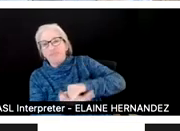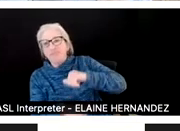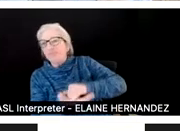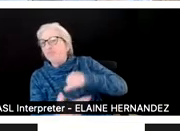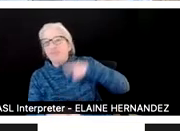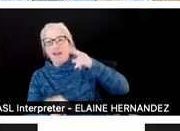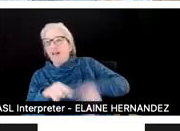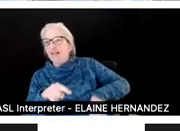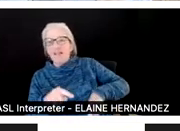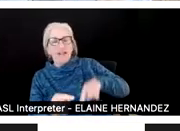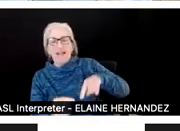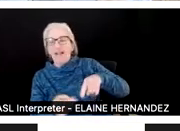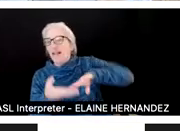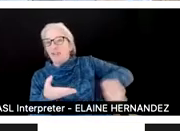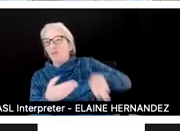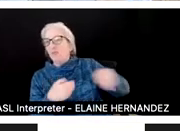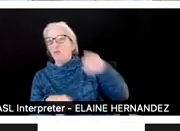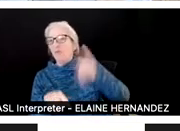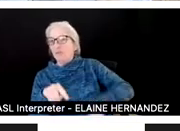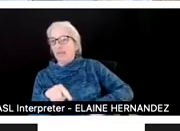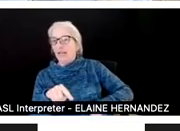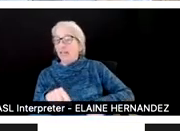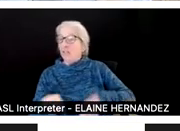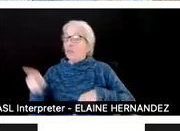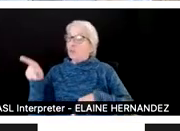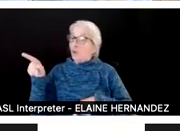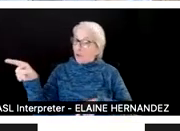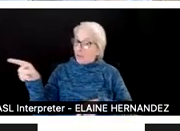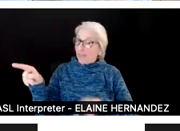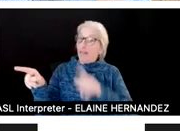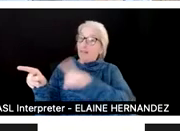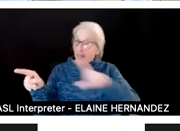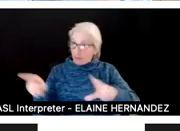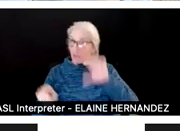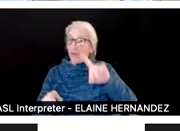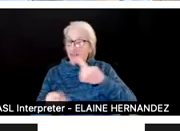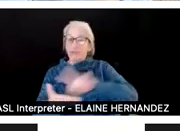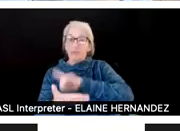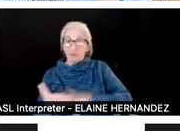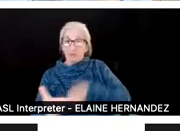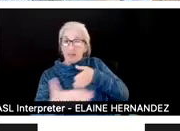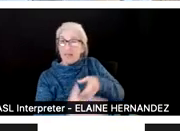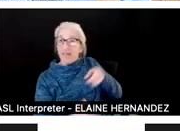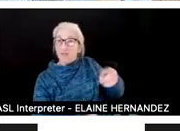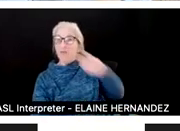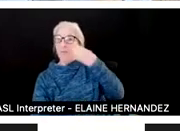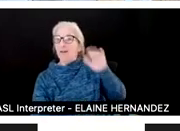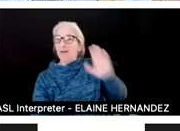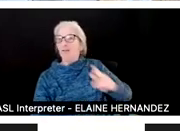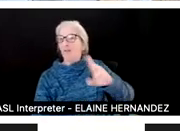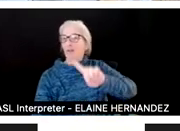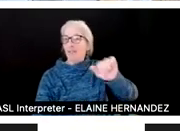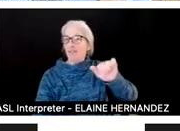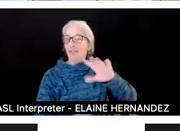an exception. In this way, Lenny has discriminated against Janet based on her disability, and this would be a fair